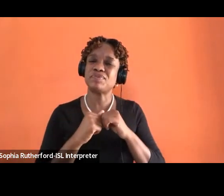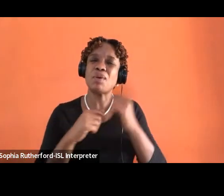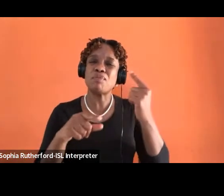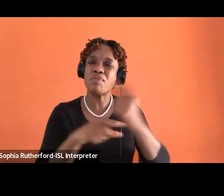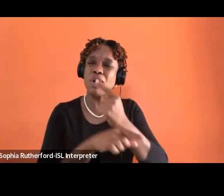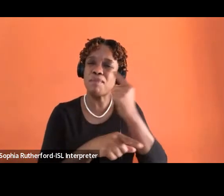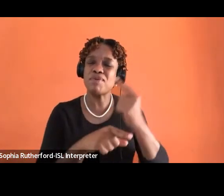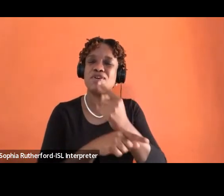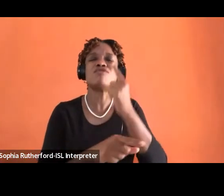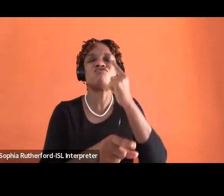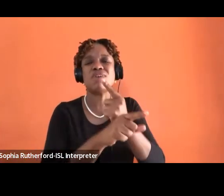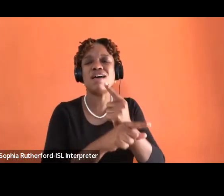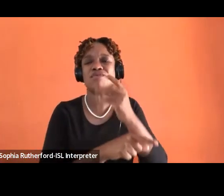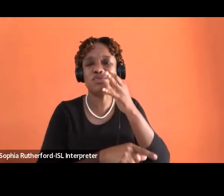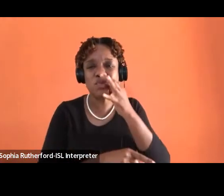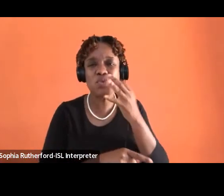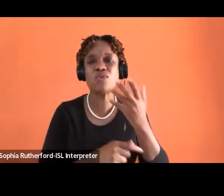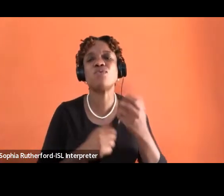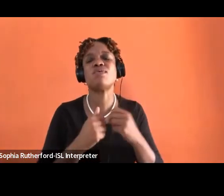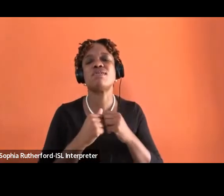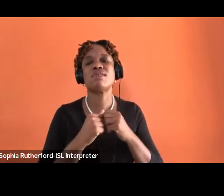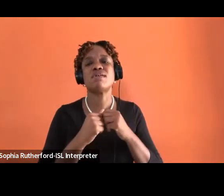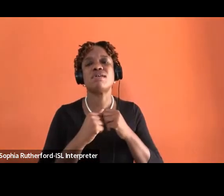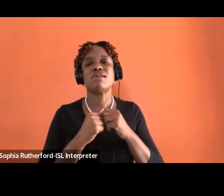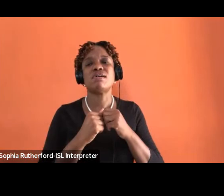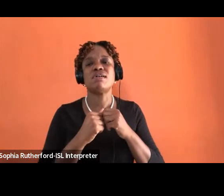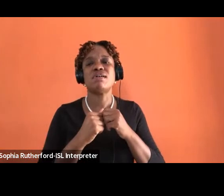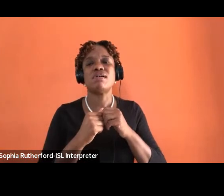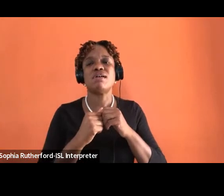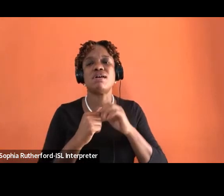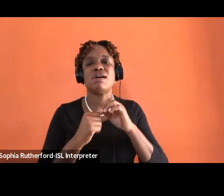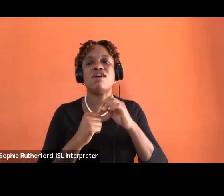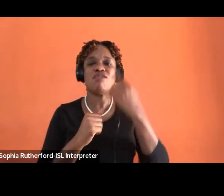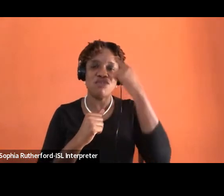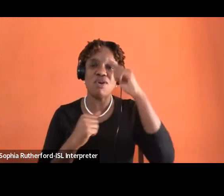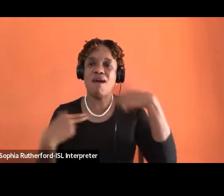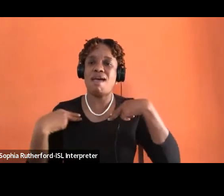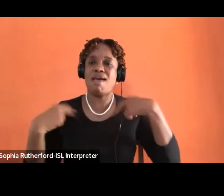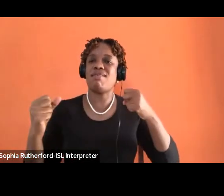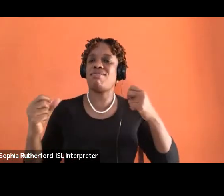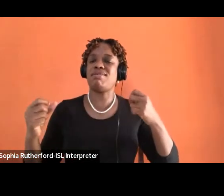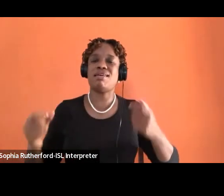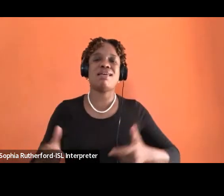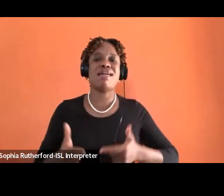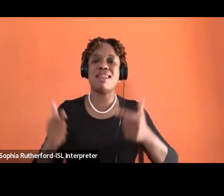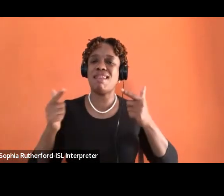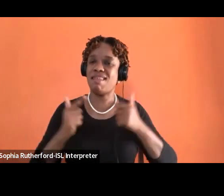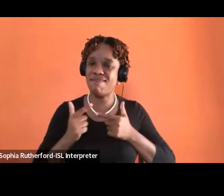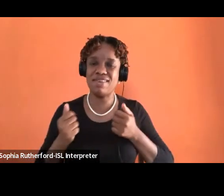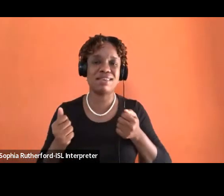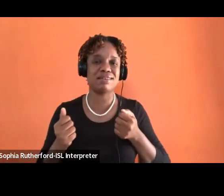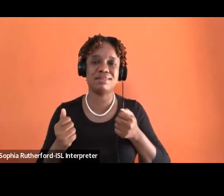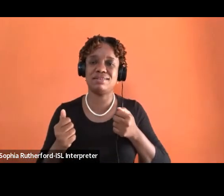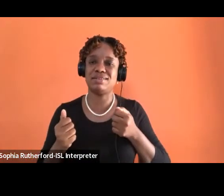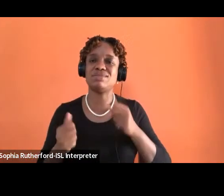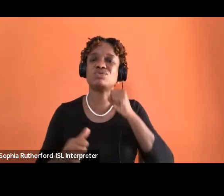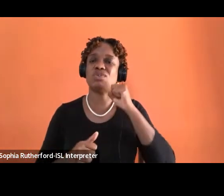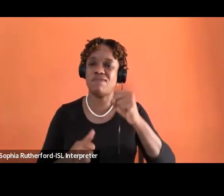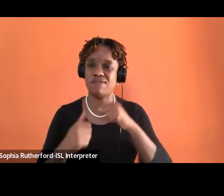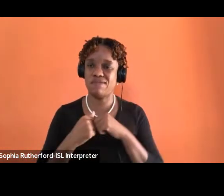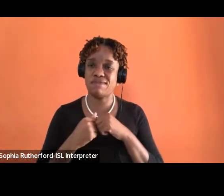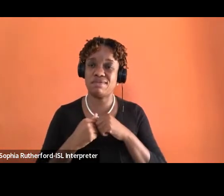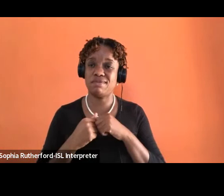and working with healthy living, it was a real challenge for them. And it's still